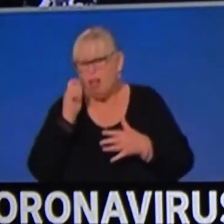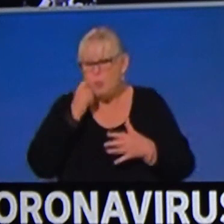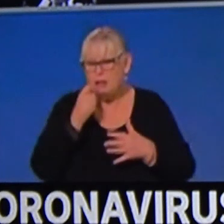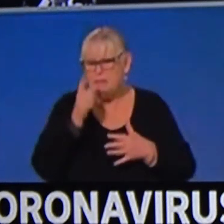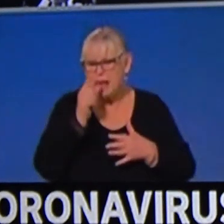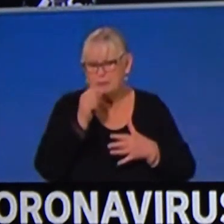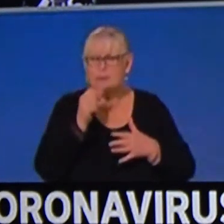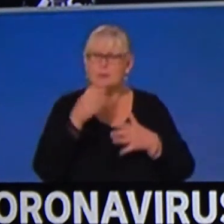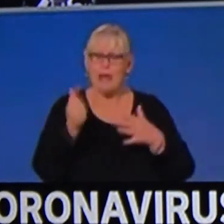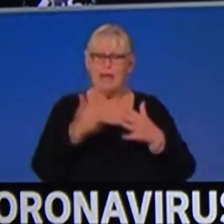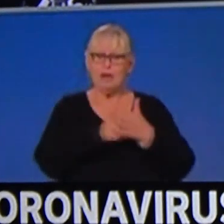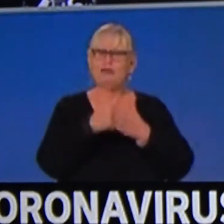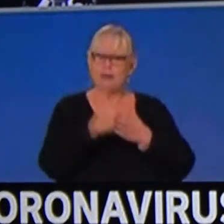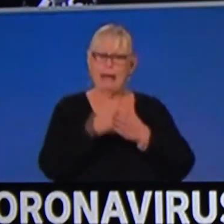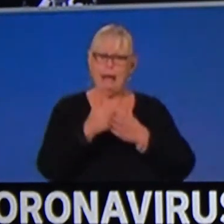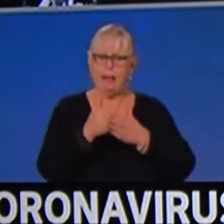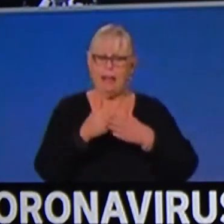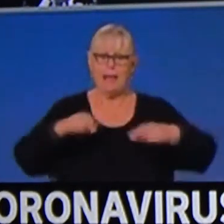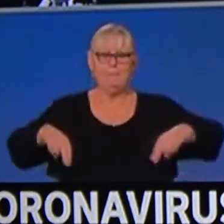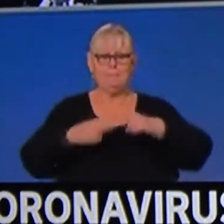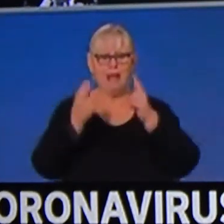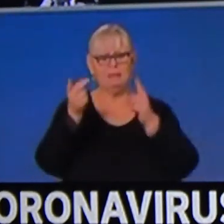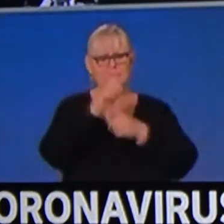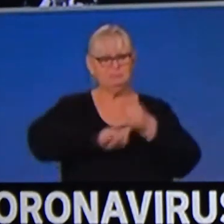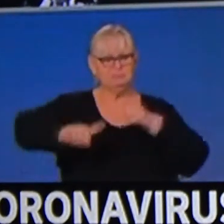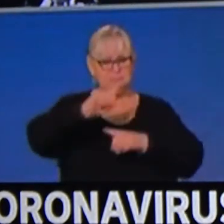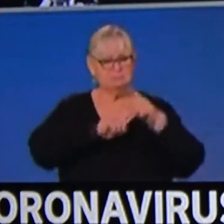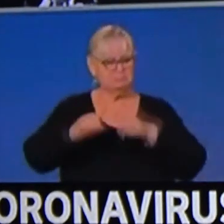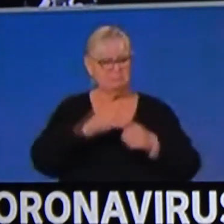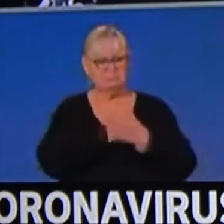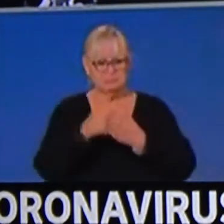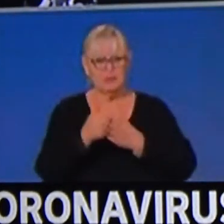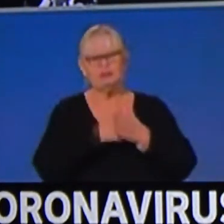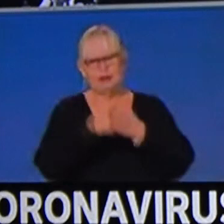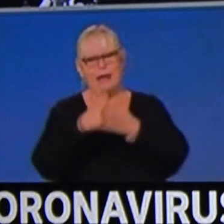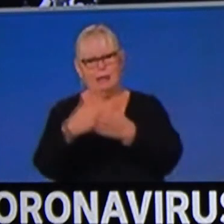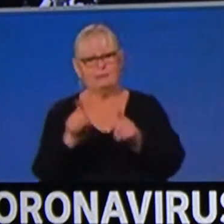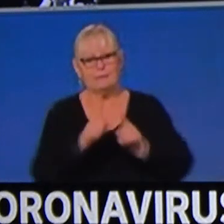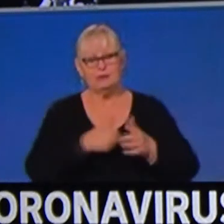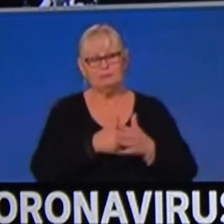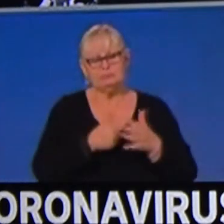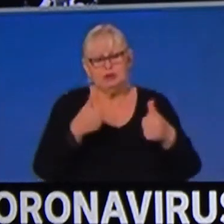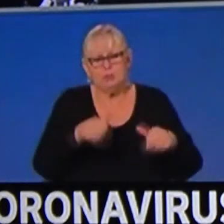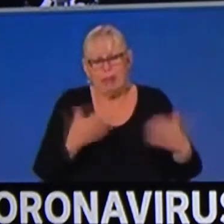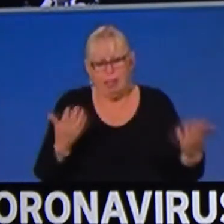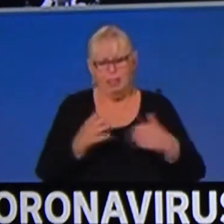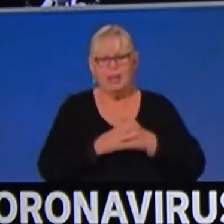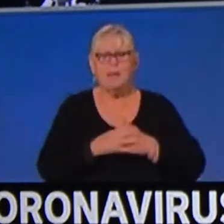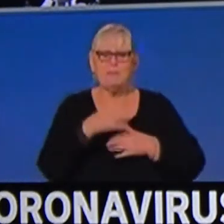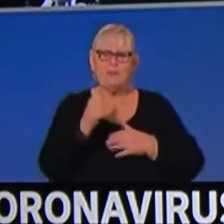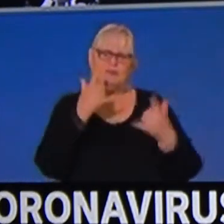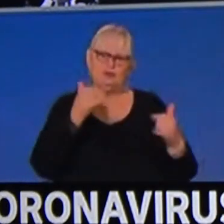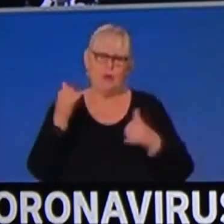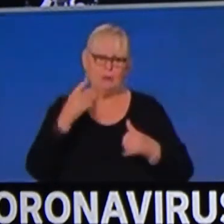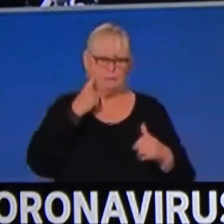to, move to having the Parliament meet again on a regular basis, but obviously we just need to